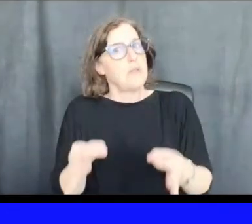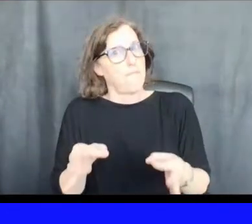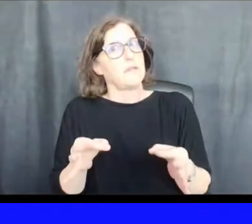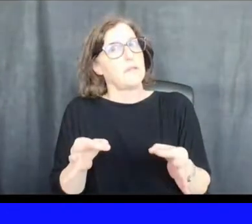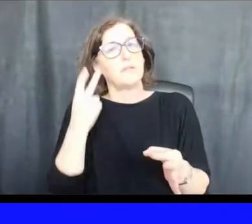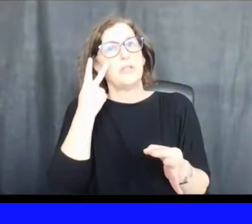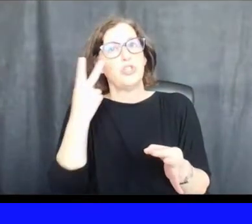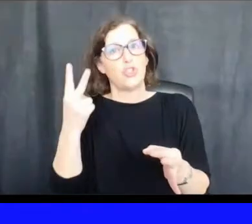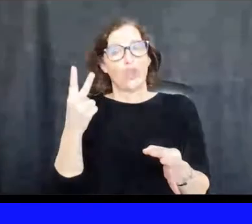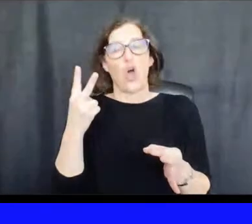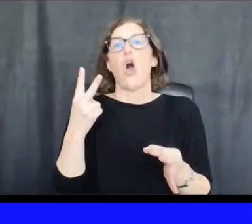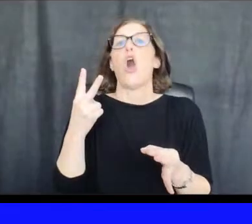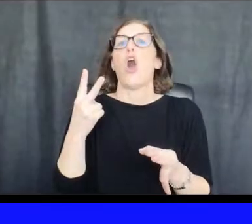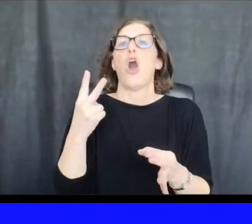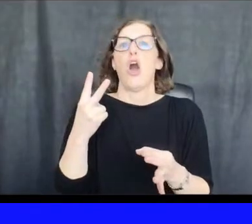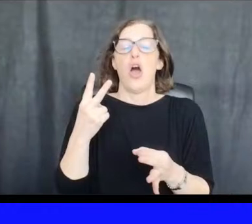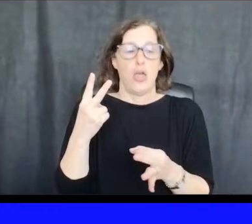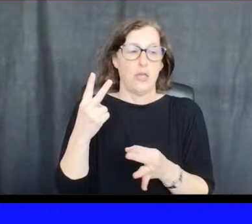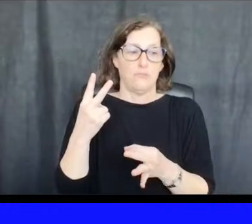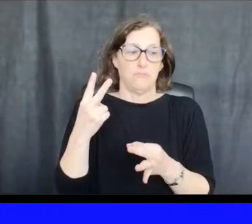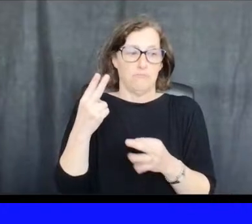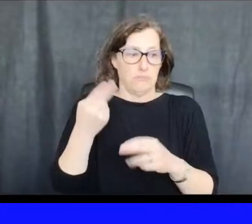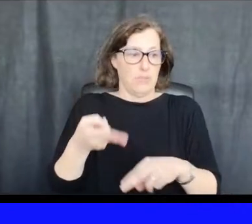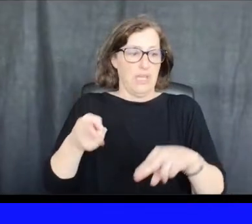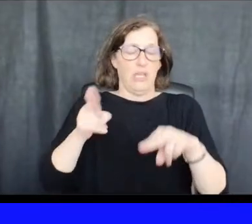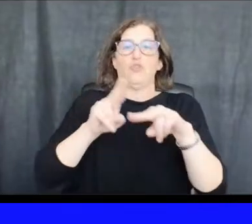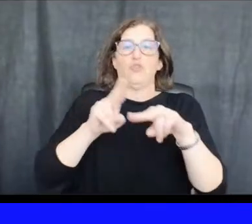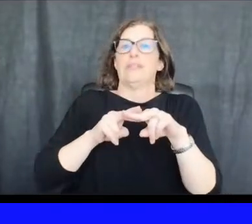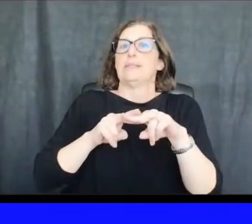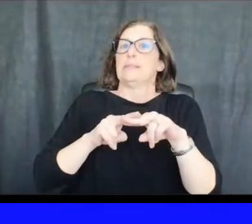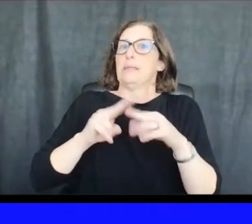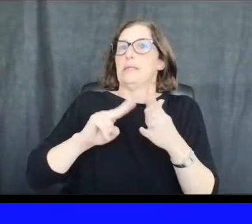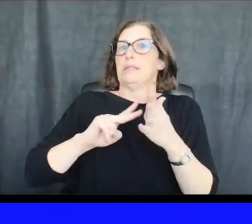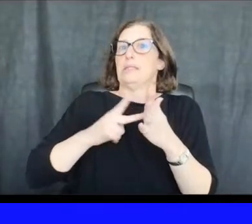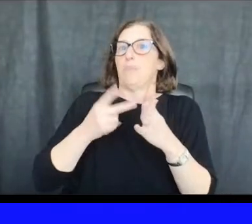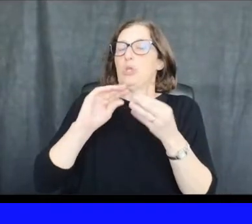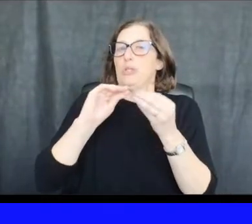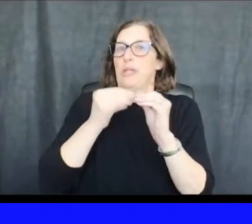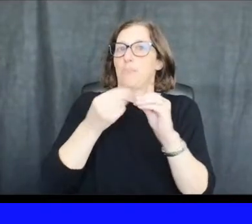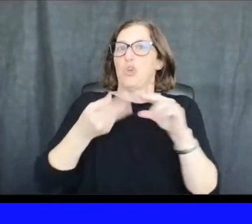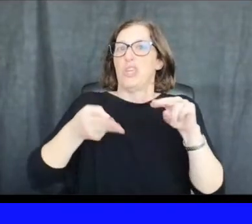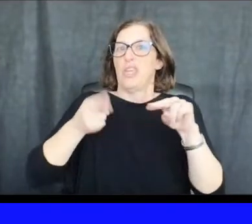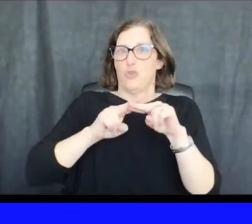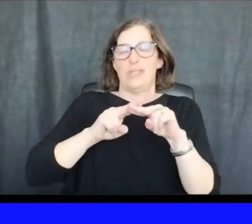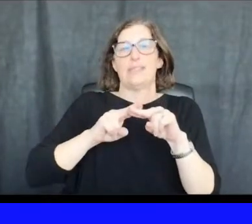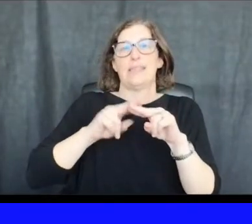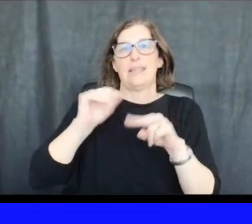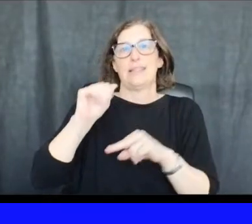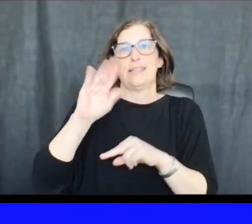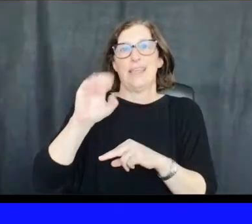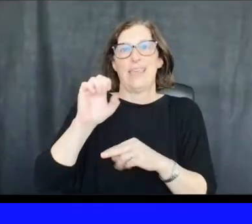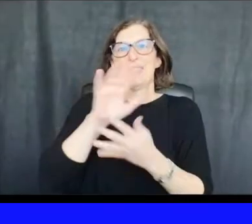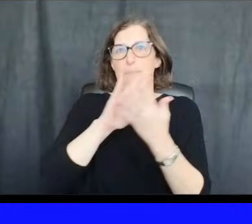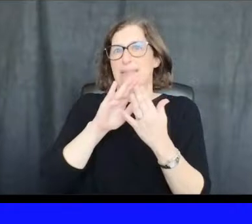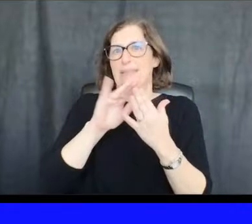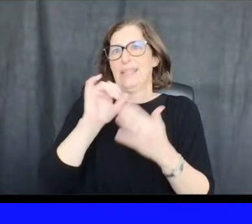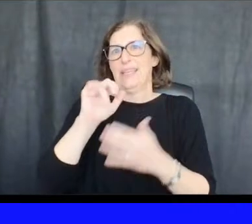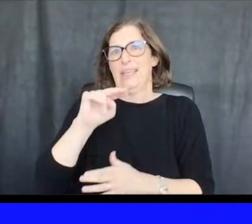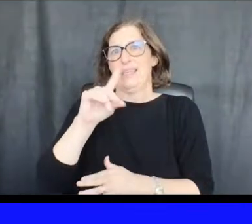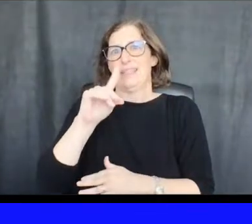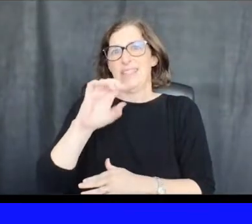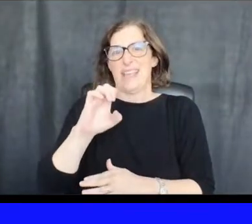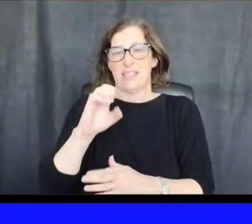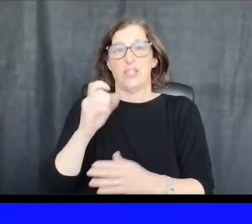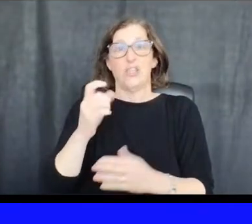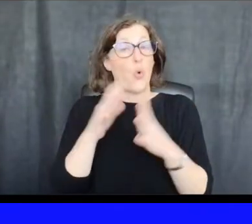spend tremendous efforts with each facility and each service, improving the documentation. We actually had an